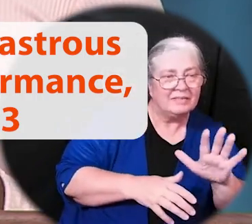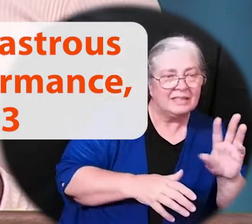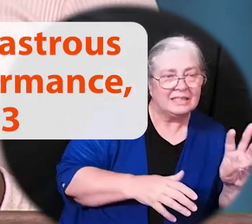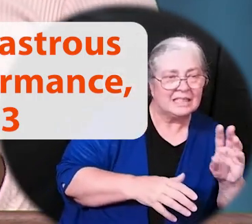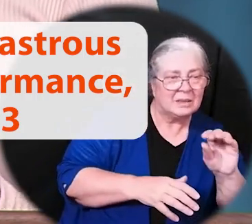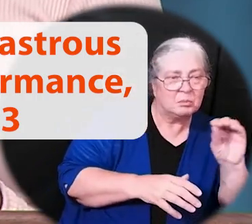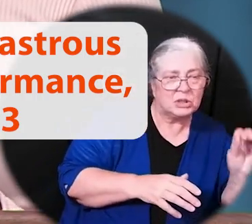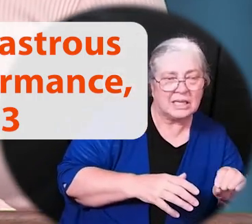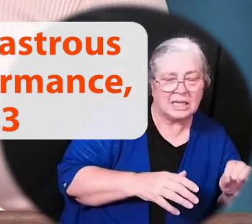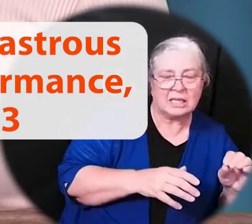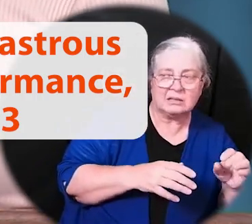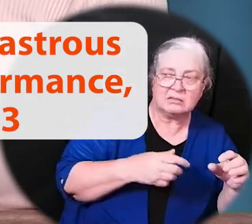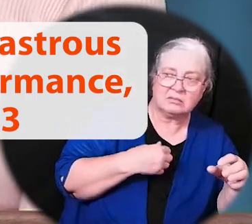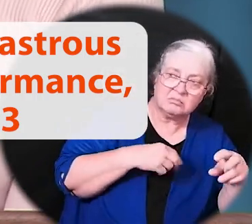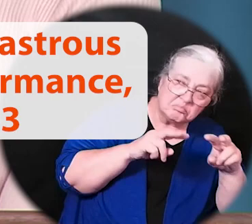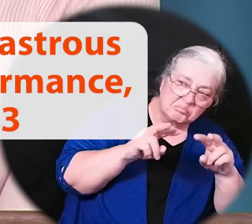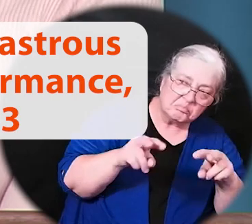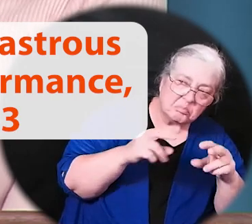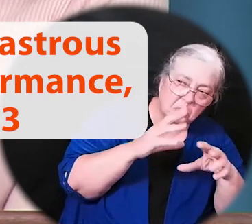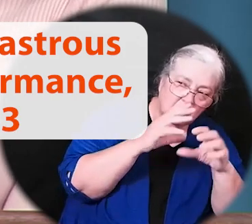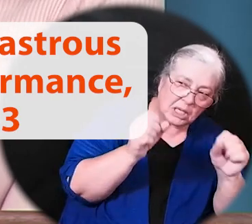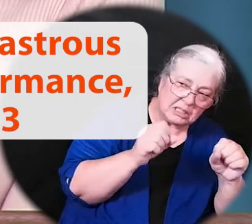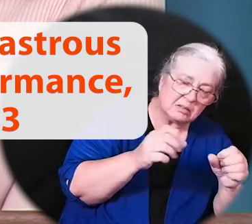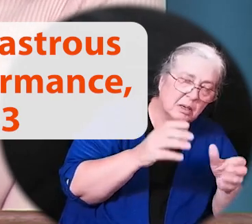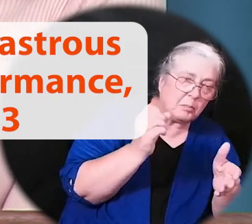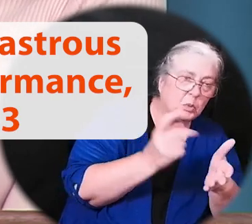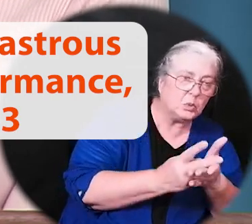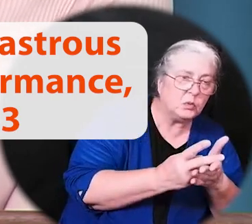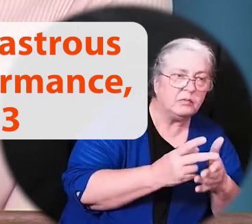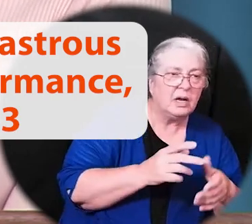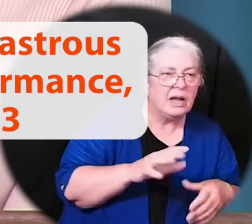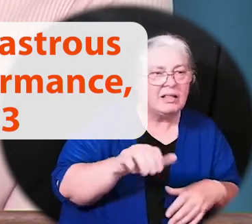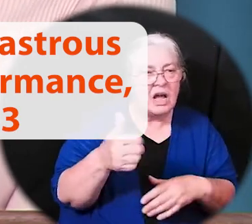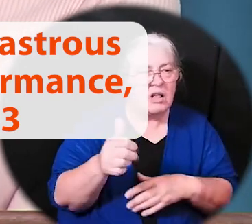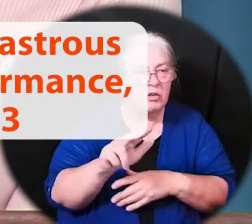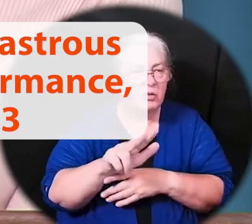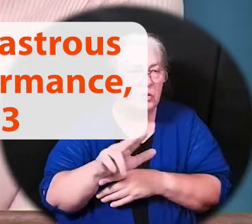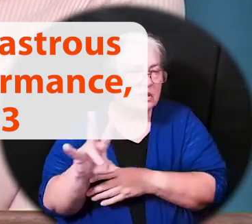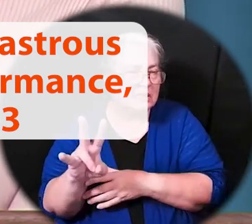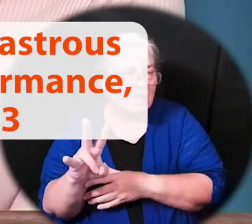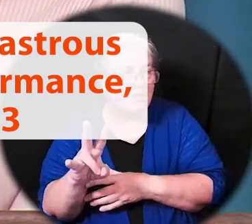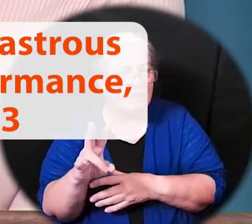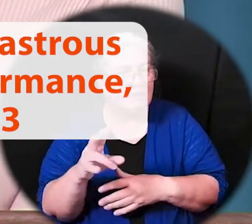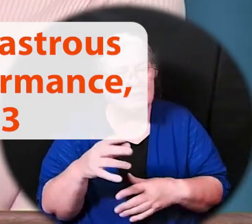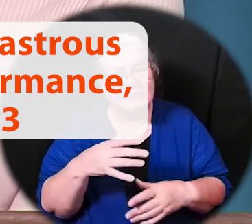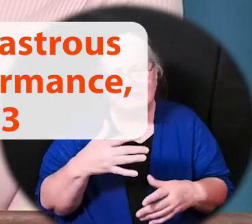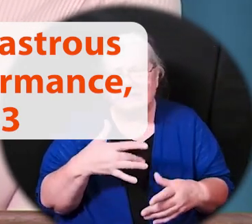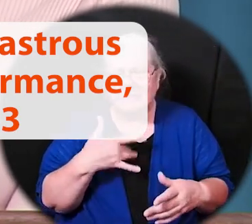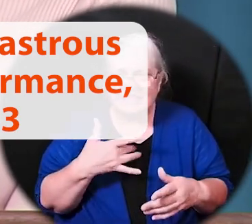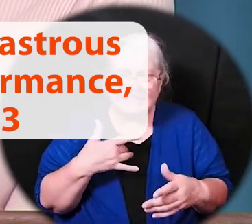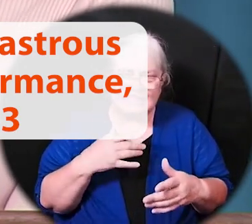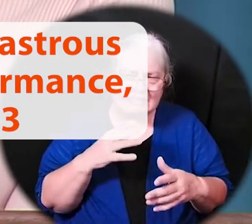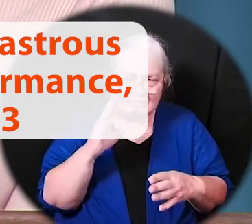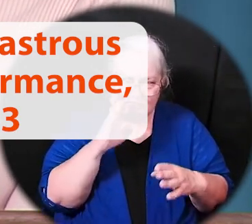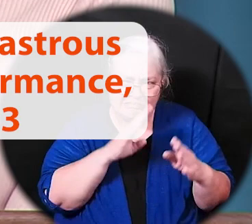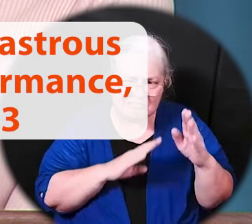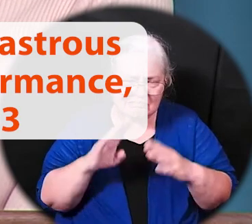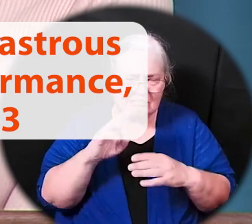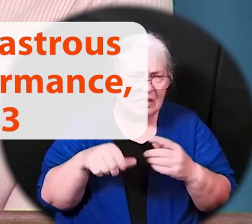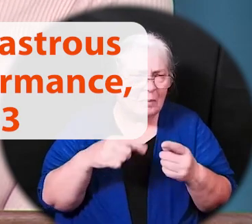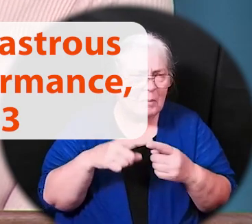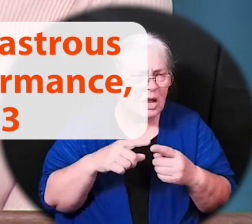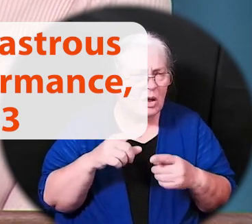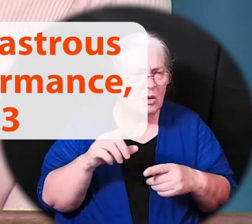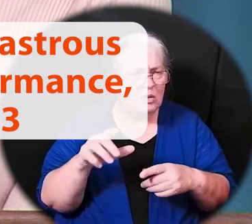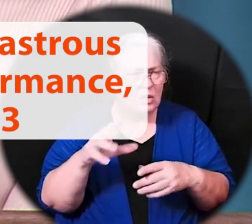how do we continue to support the workers, right? We're not going to get into the litigation of the